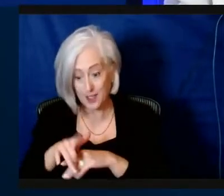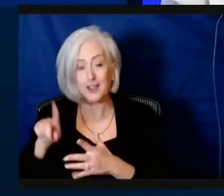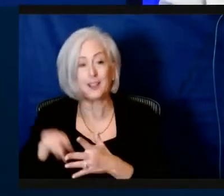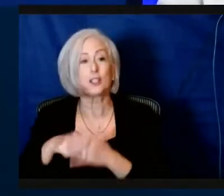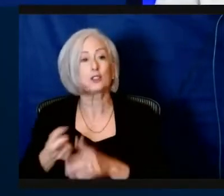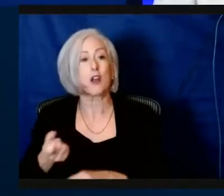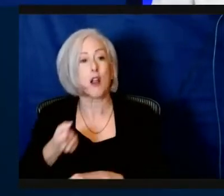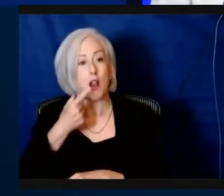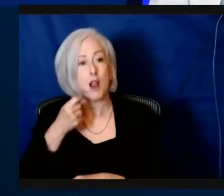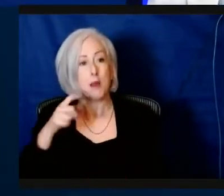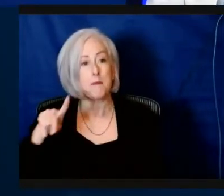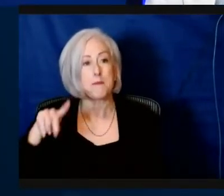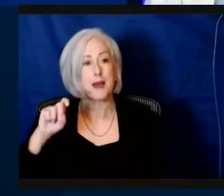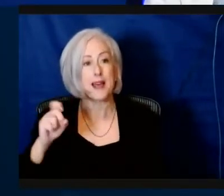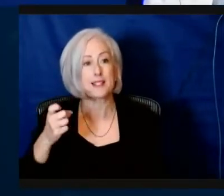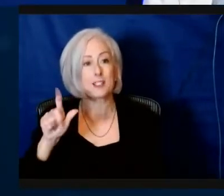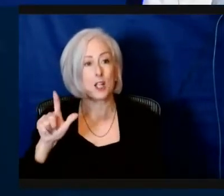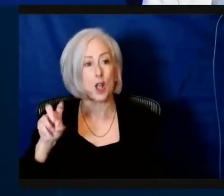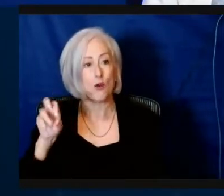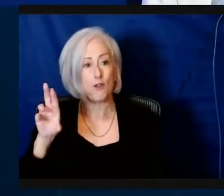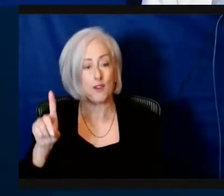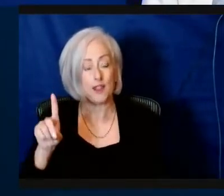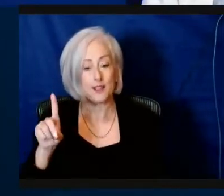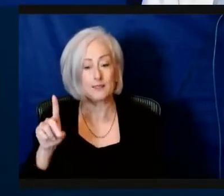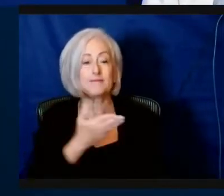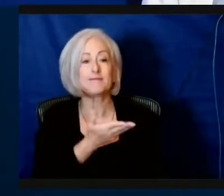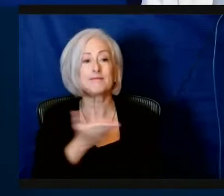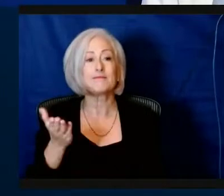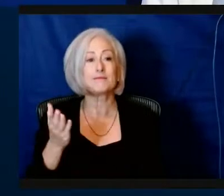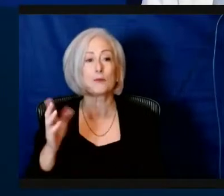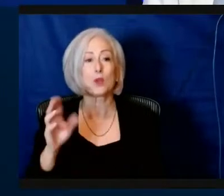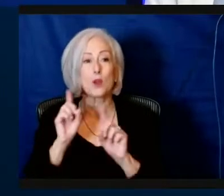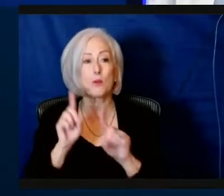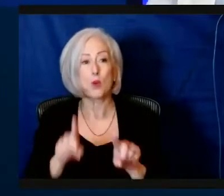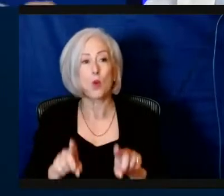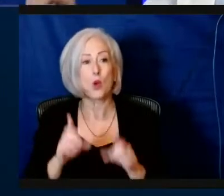Yep. be. All right, do we have any reporter questions so far today?